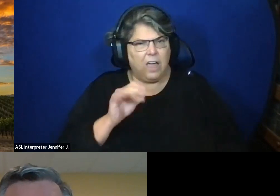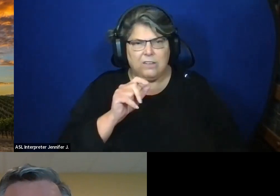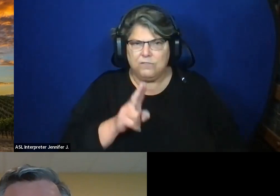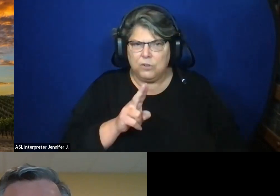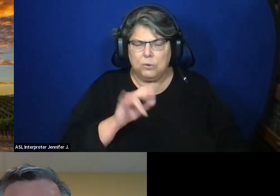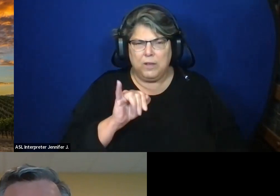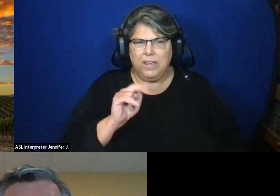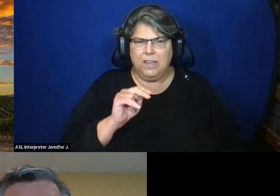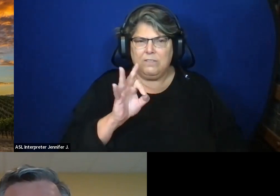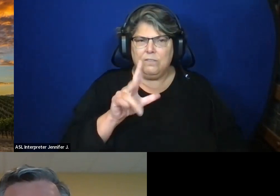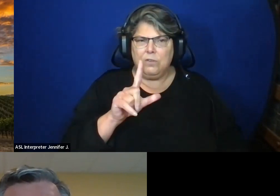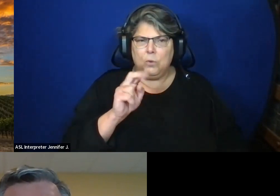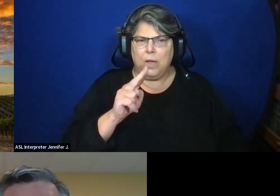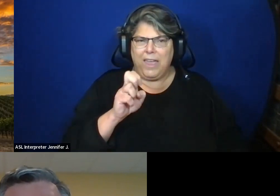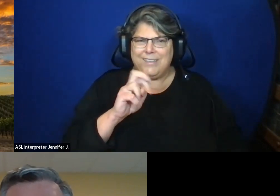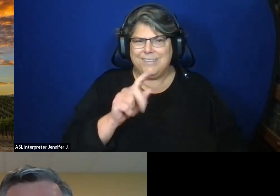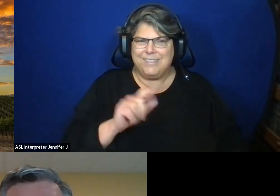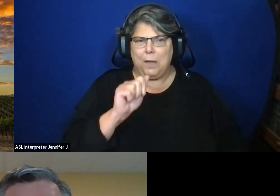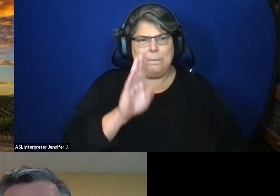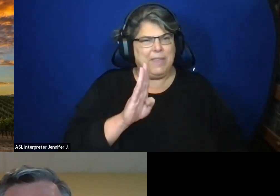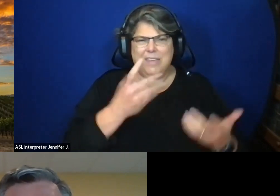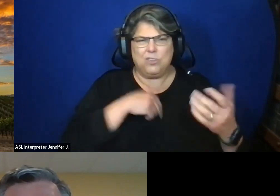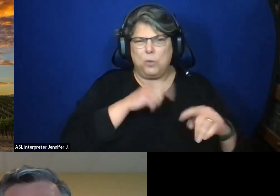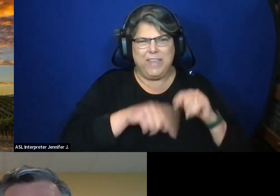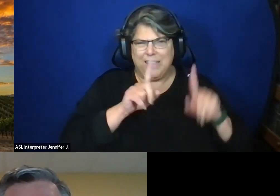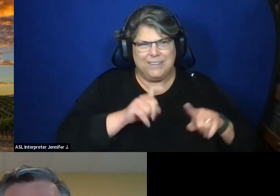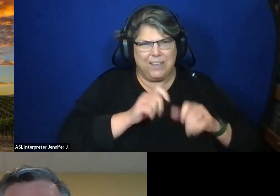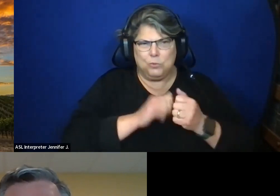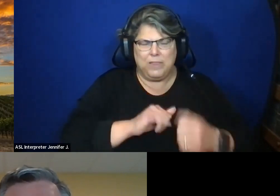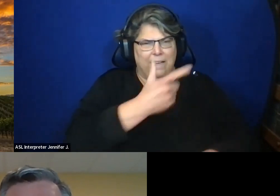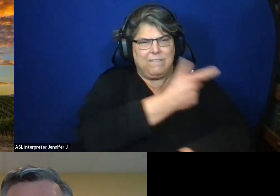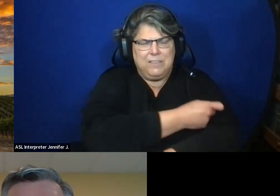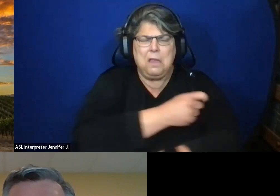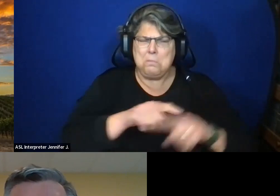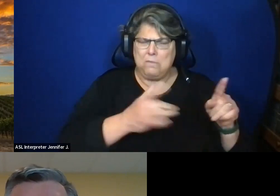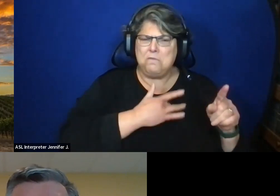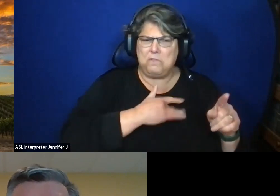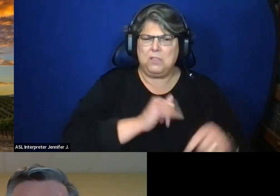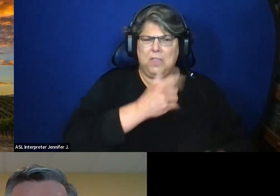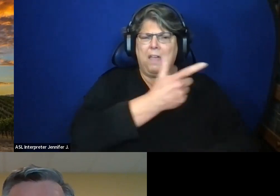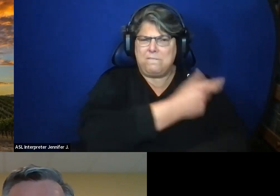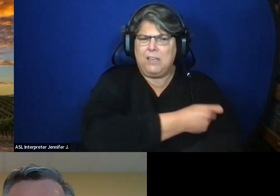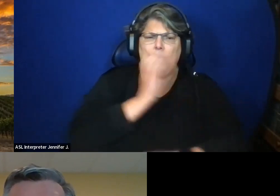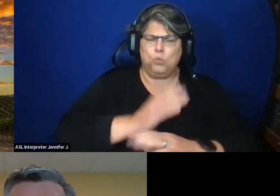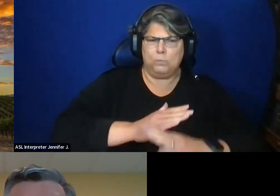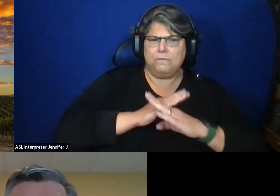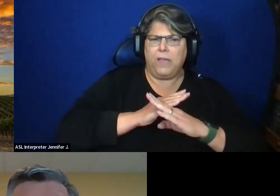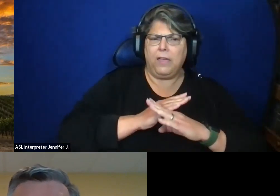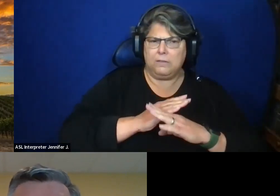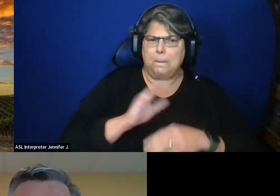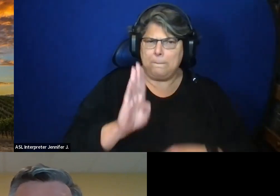enough to really test that against vaccine. But there's no reason to think that vaccine won't hold up for influenza B as well. So we know that Australia